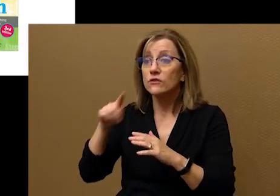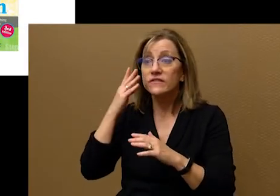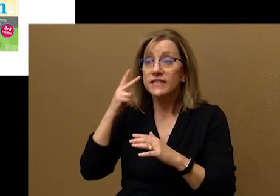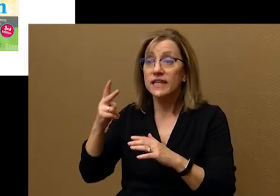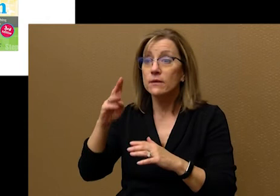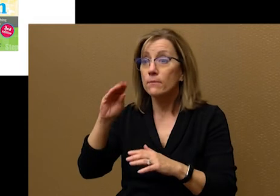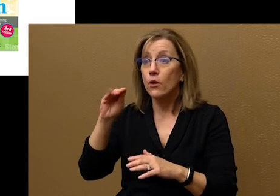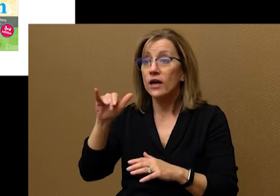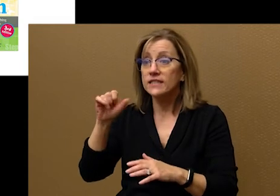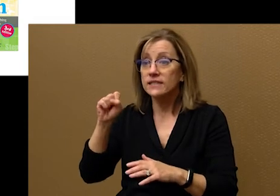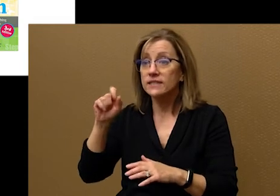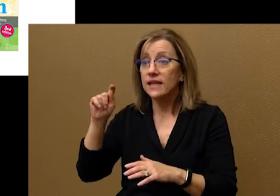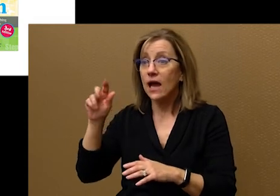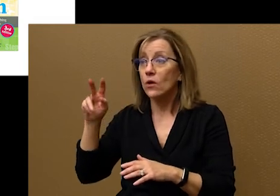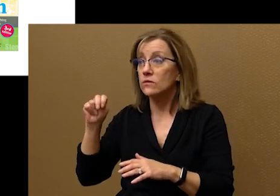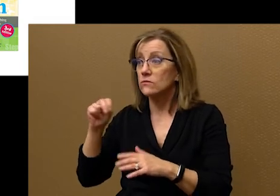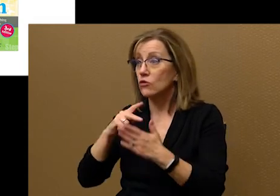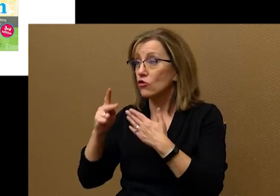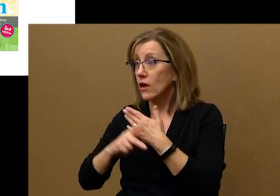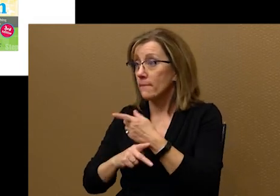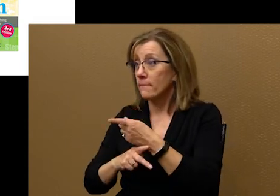program?